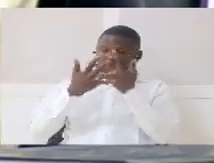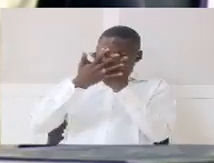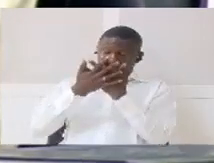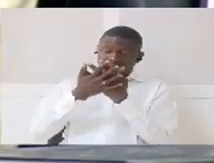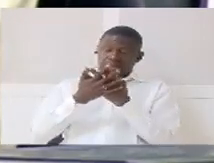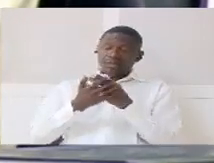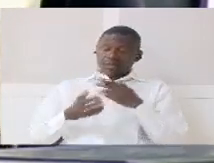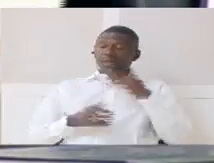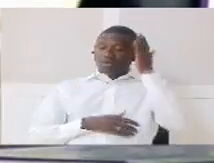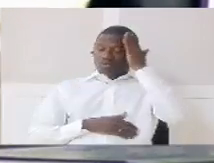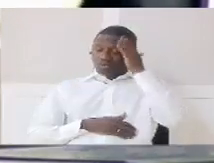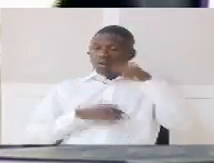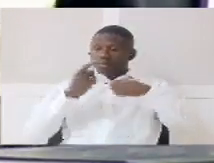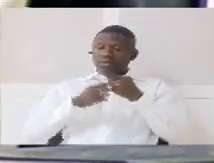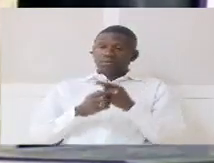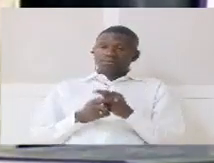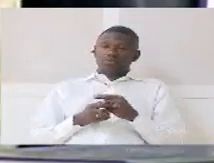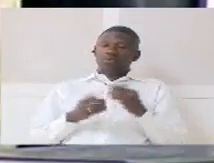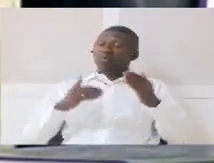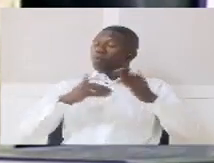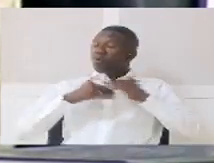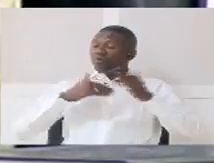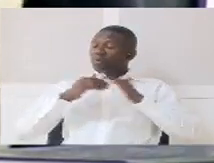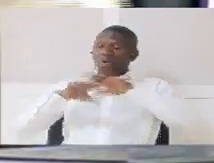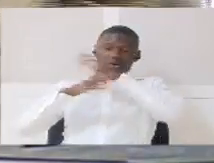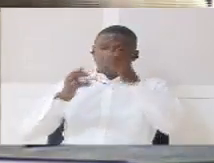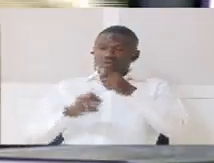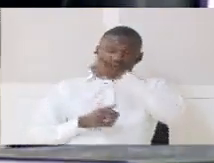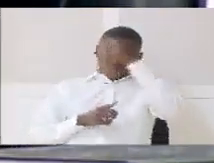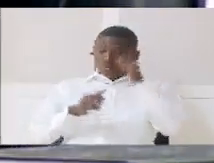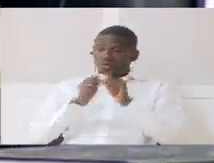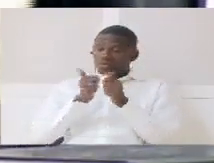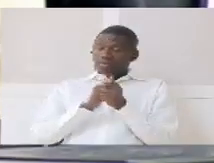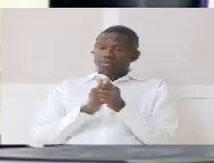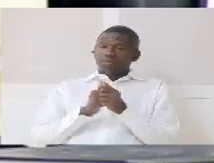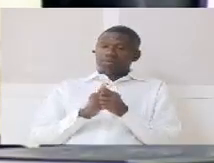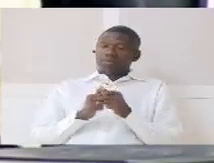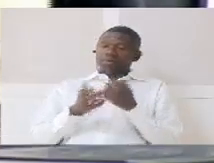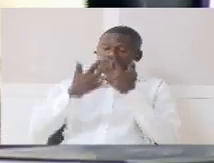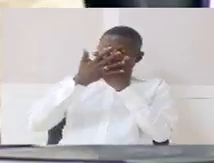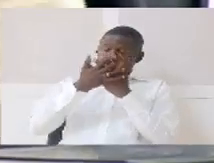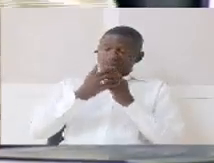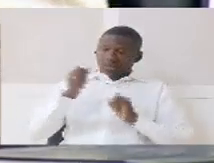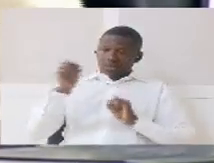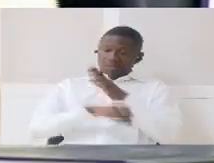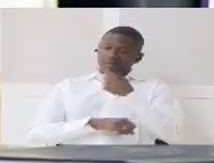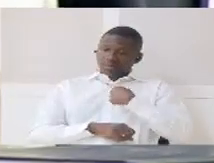that. They are living witness. Because most of all these workshops, prison can tell CJ. Most of